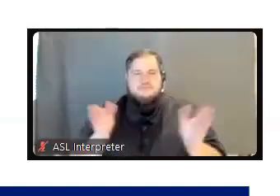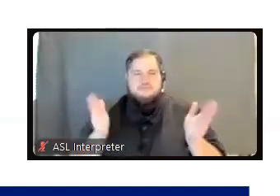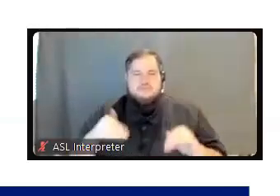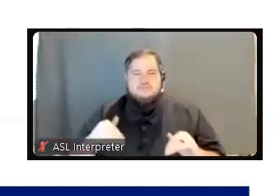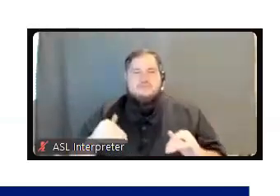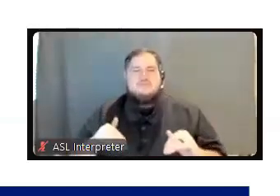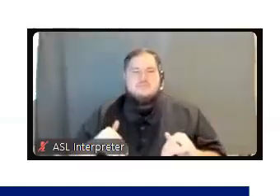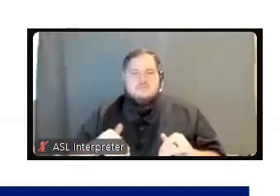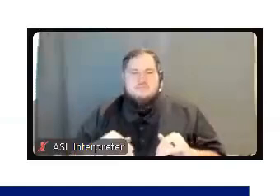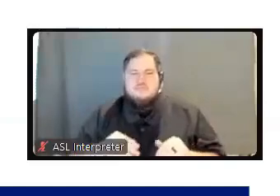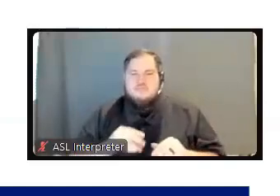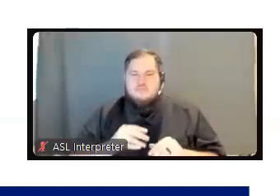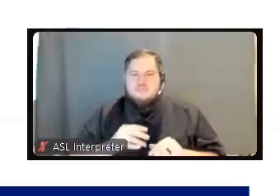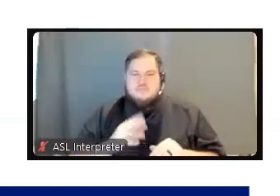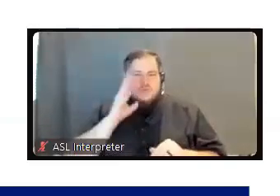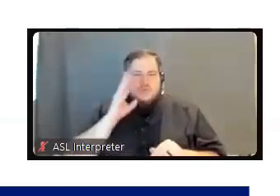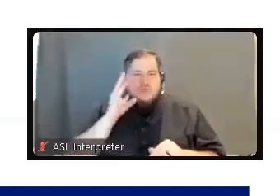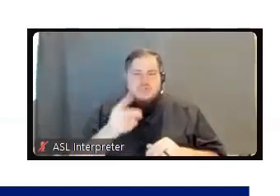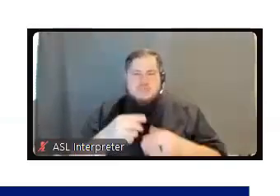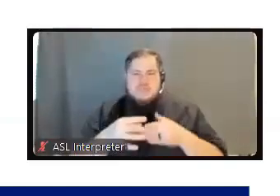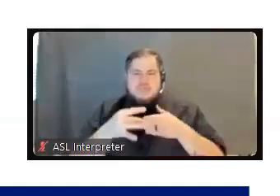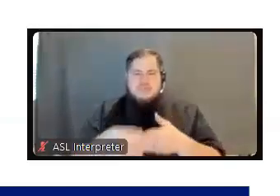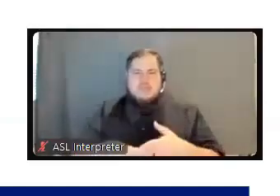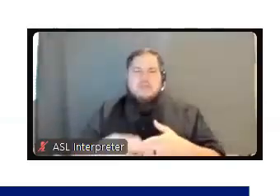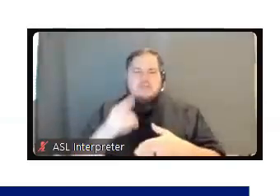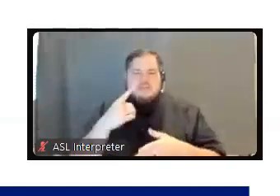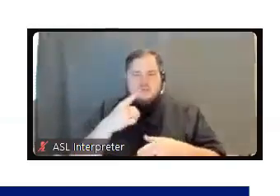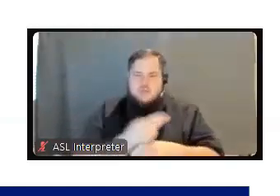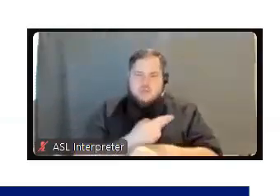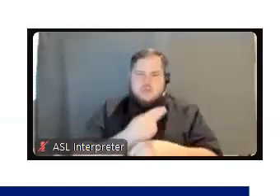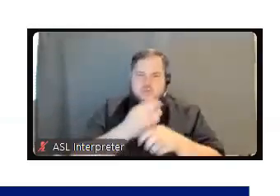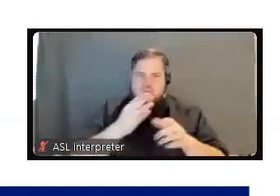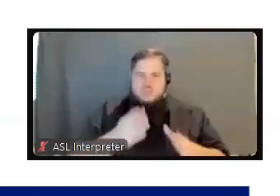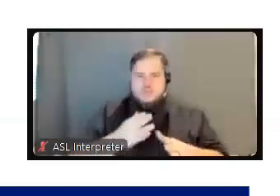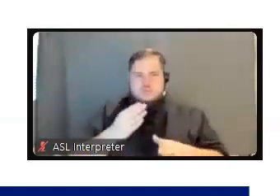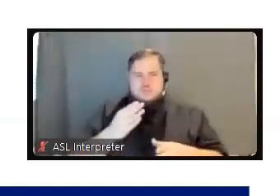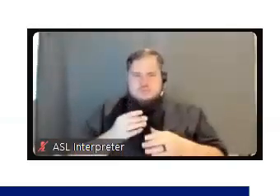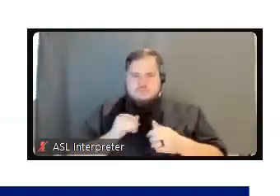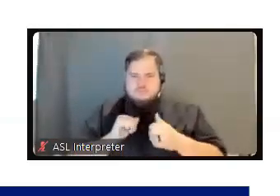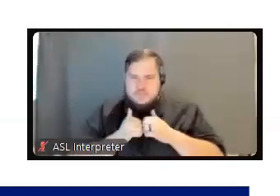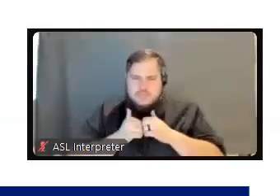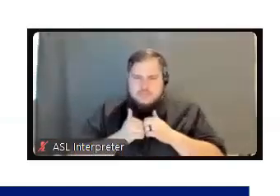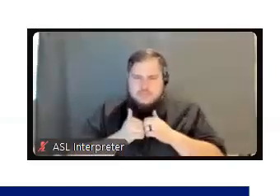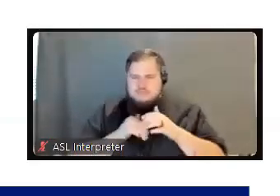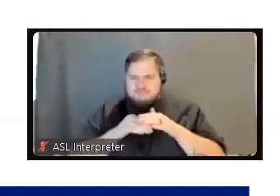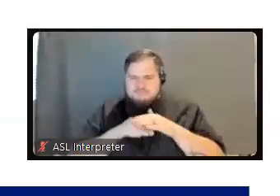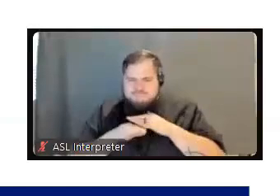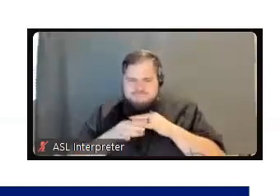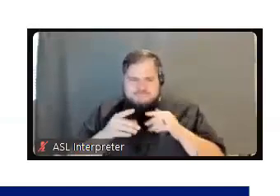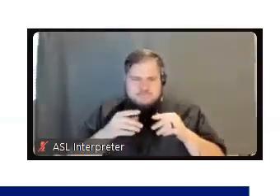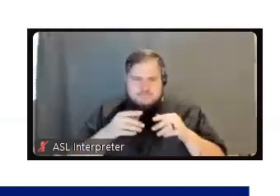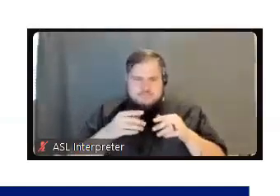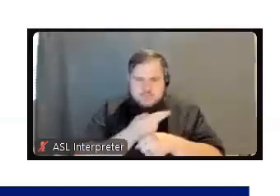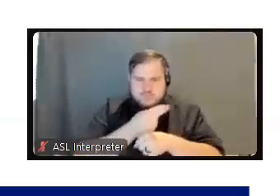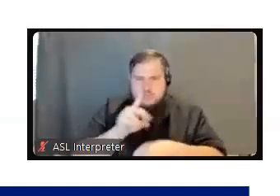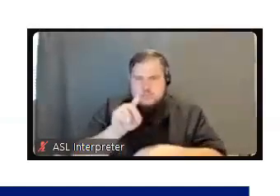to help users navigate and understand the data. There are resources available on that first page, and with